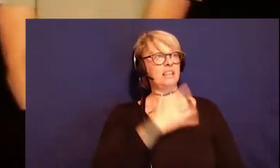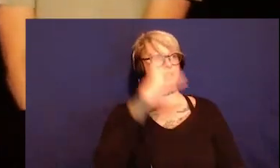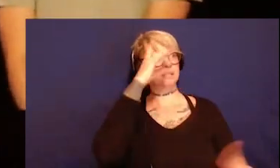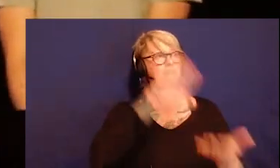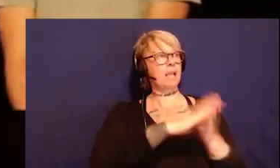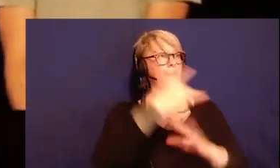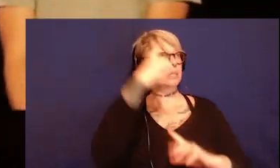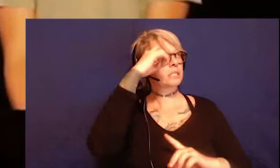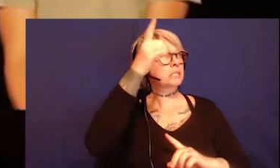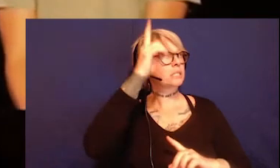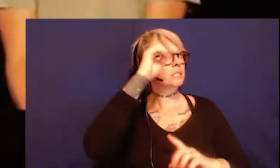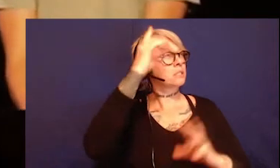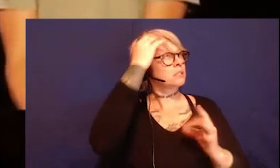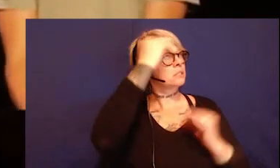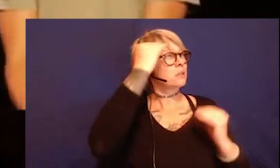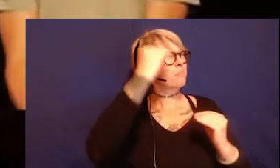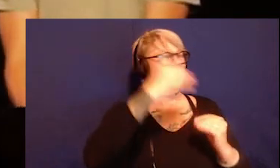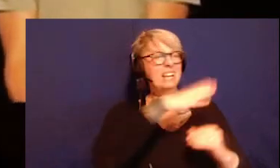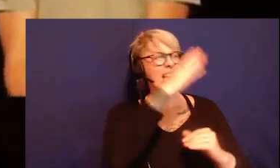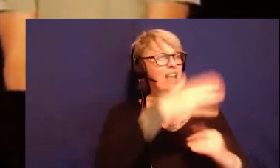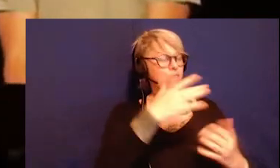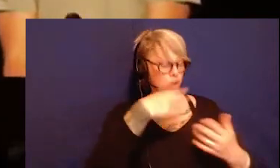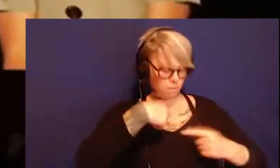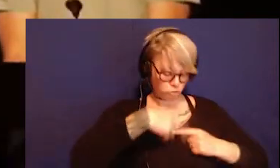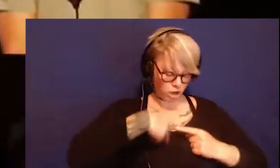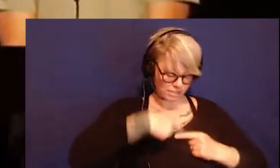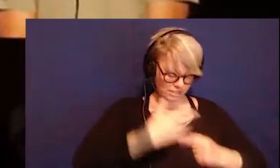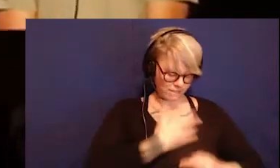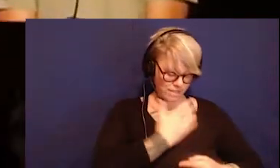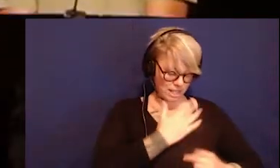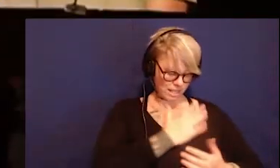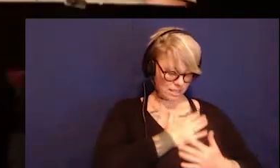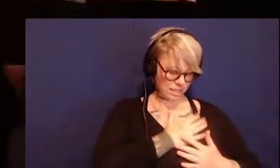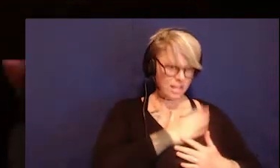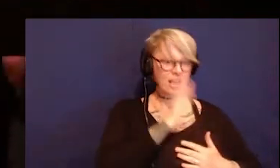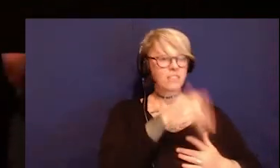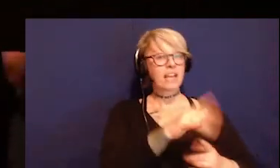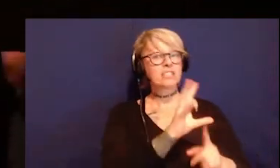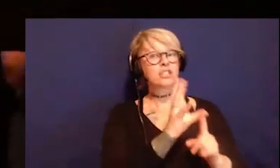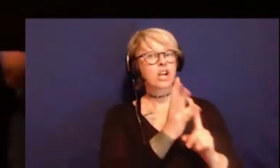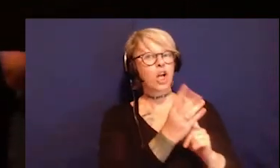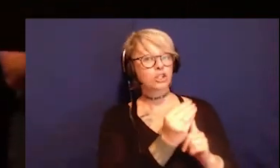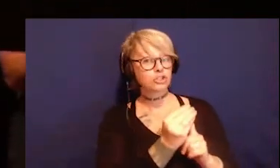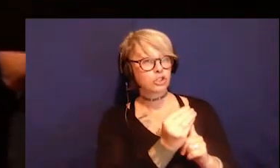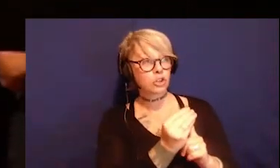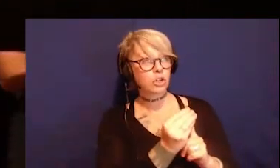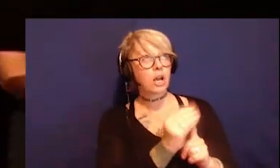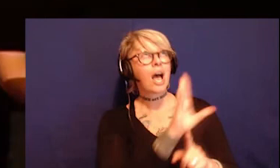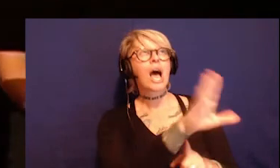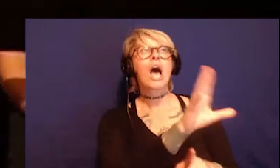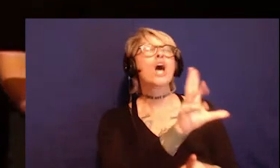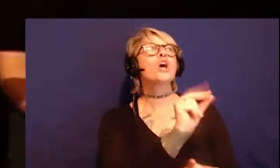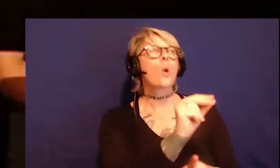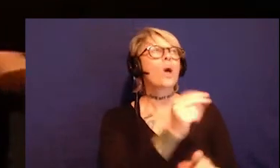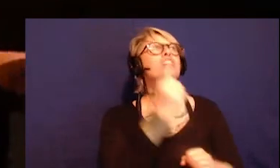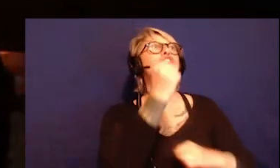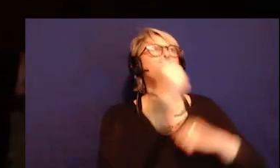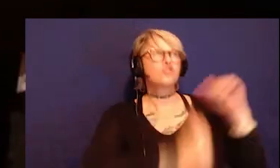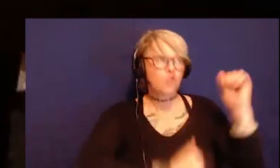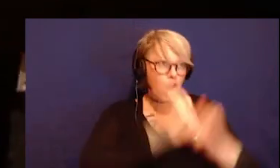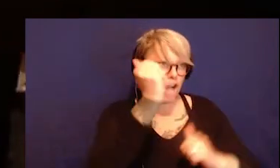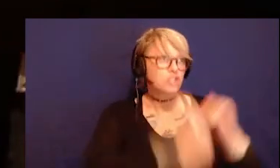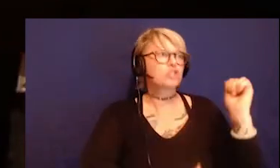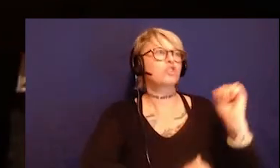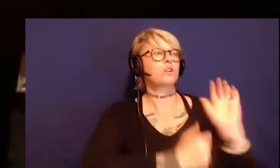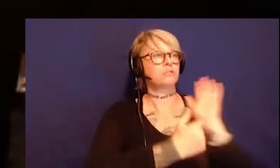rather than sincerely felt, and that is a cultural and even a structural feature of